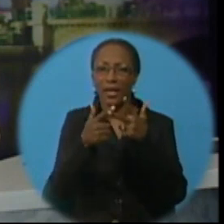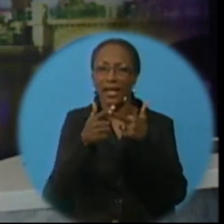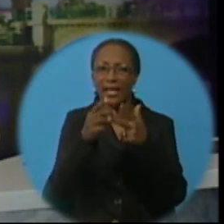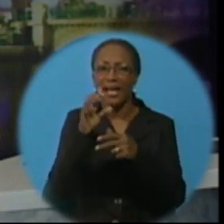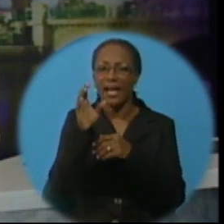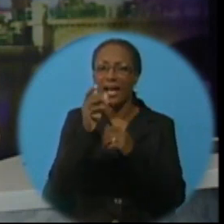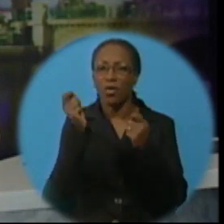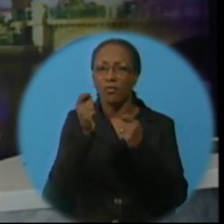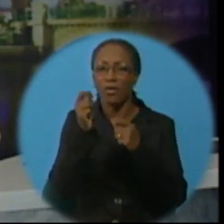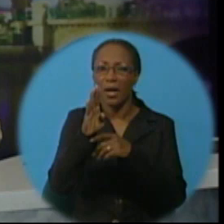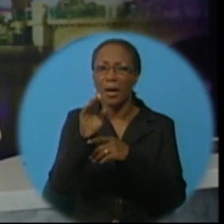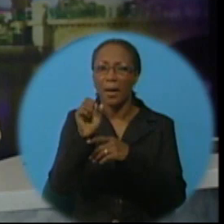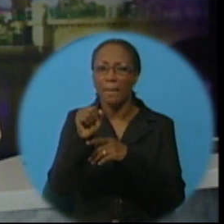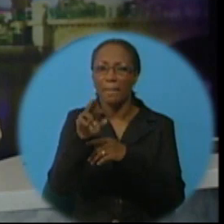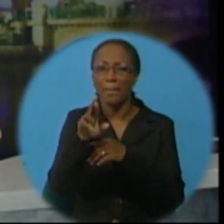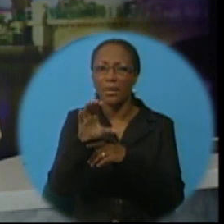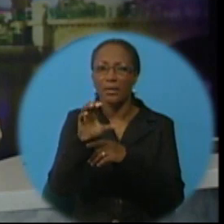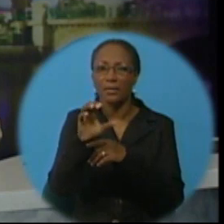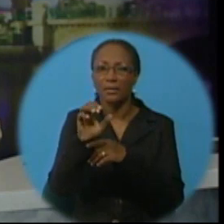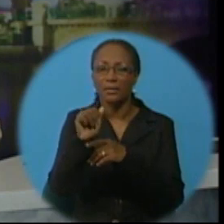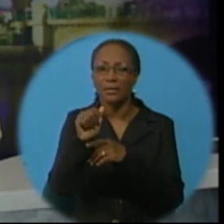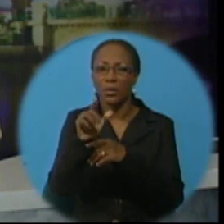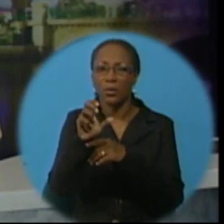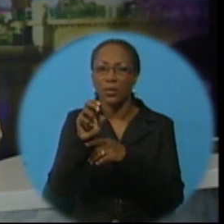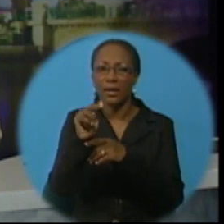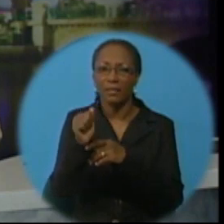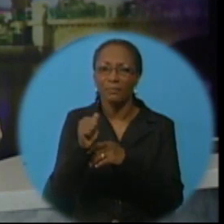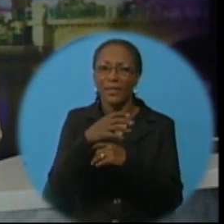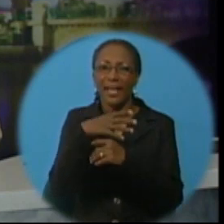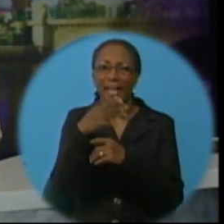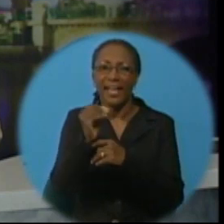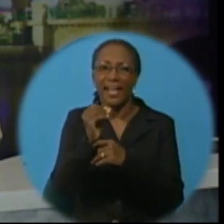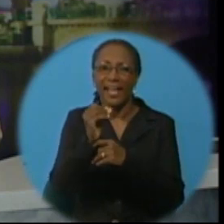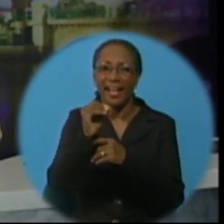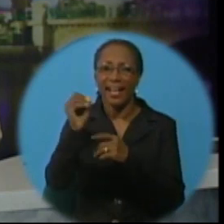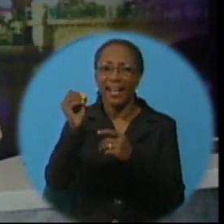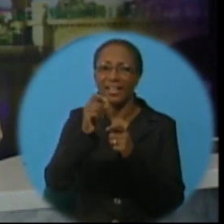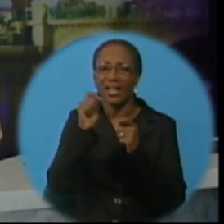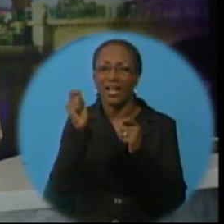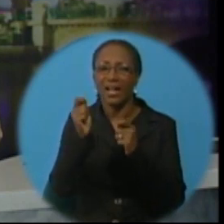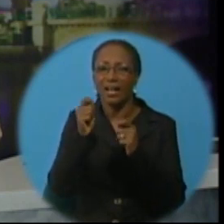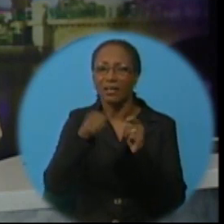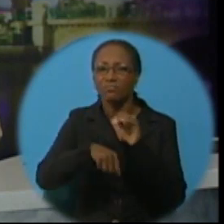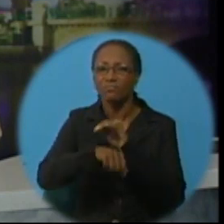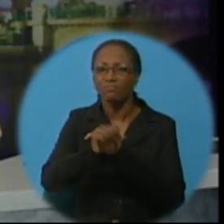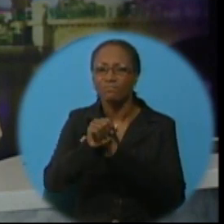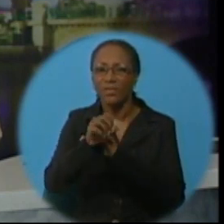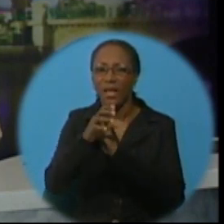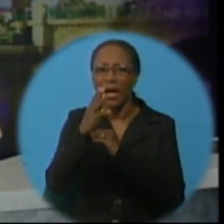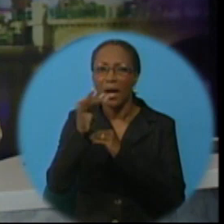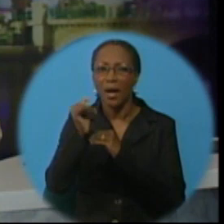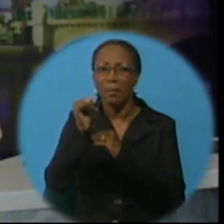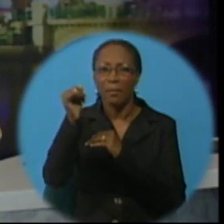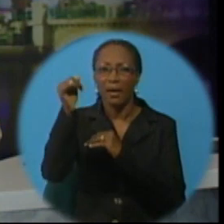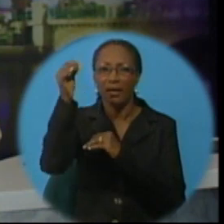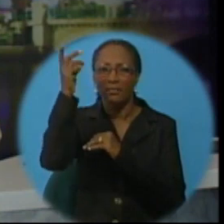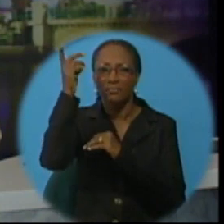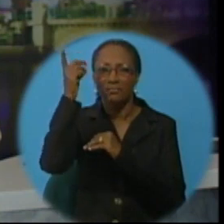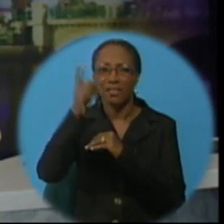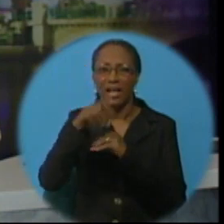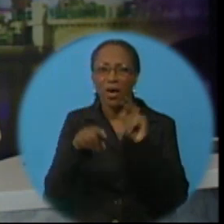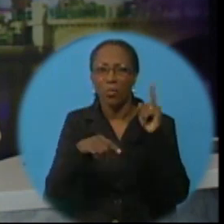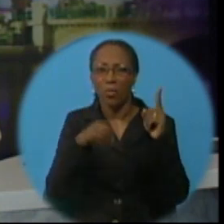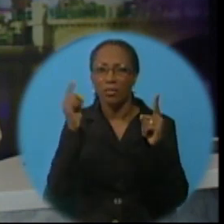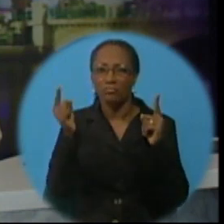final today in Spain. A superb solo goal by Gareth Bale proved the difference after the scores were locked one-all